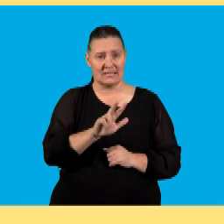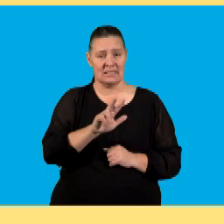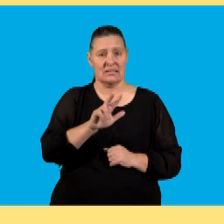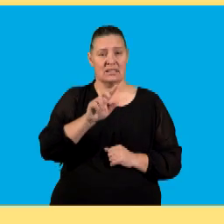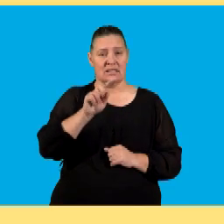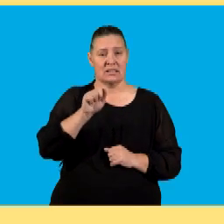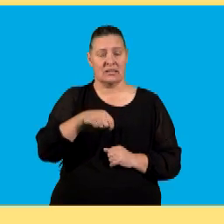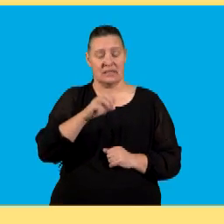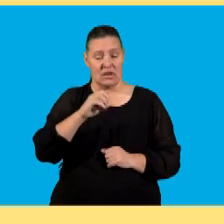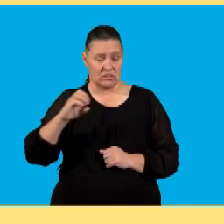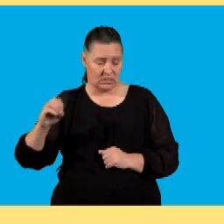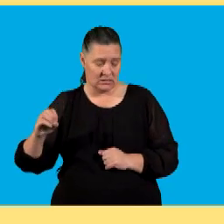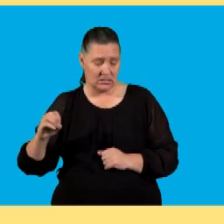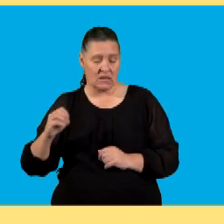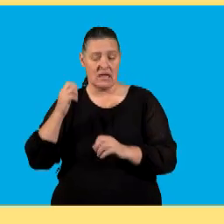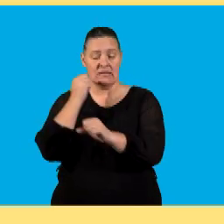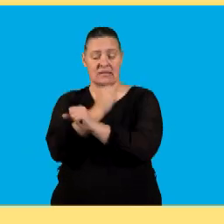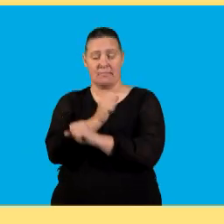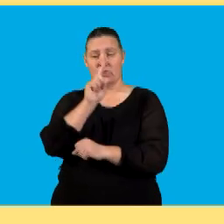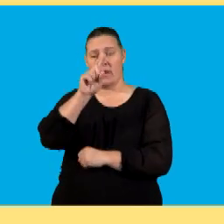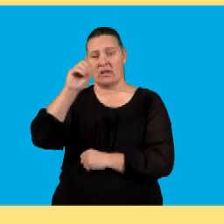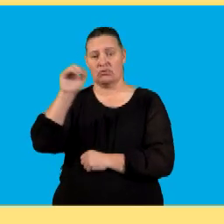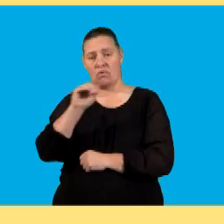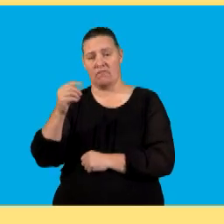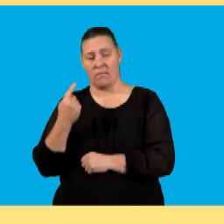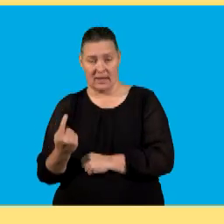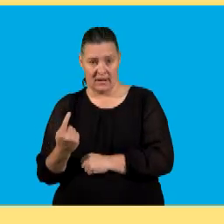before the increase, which is the 48,000. I